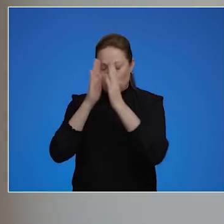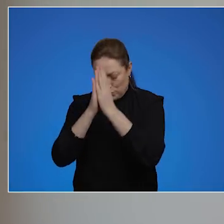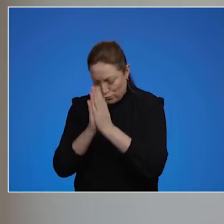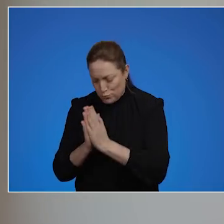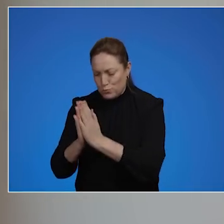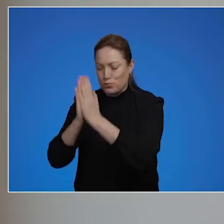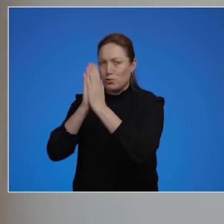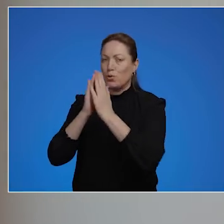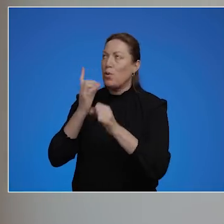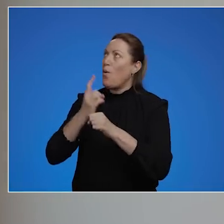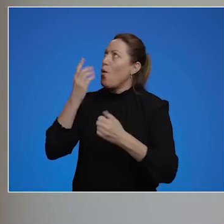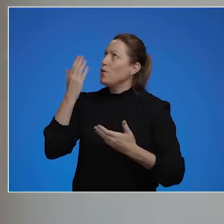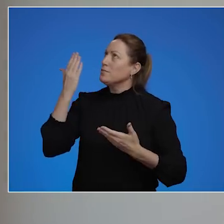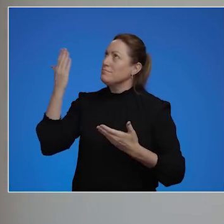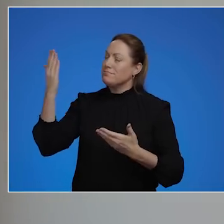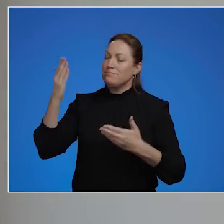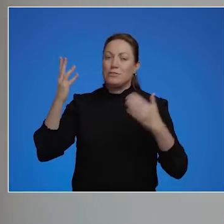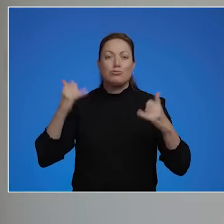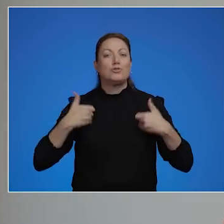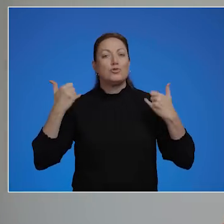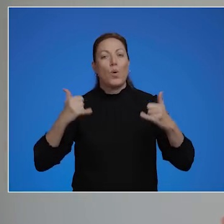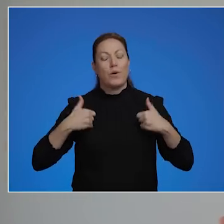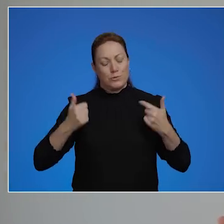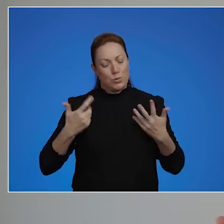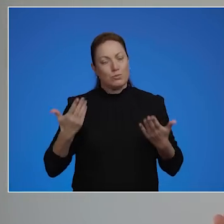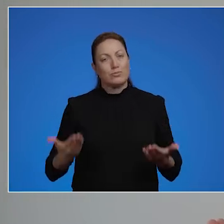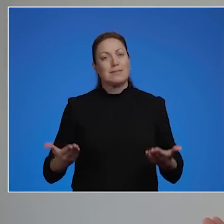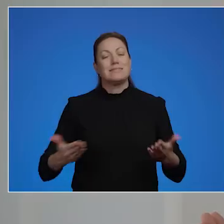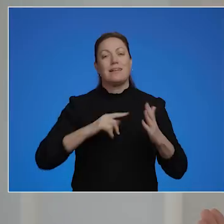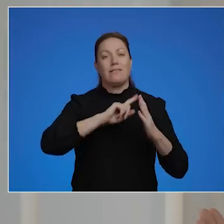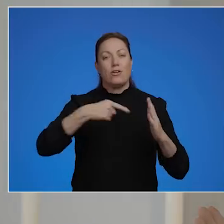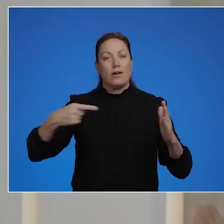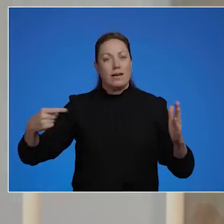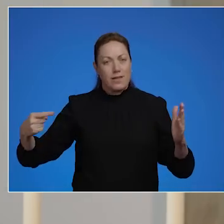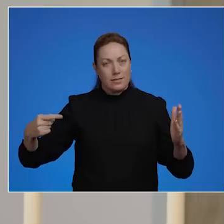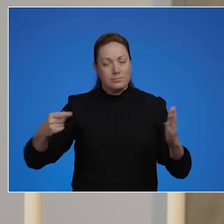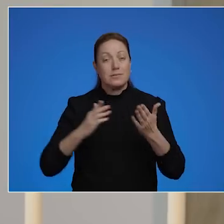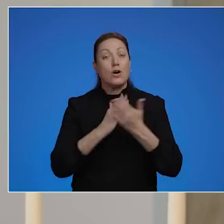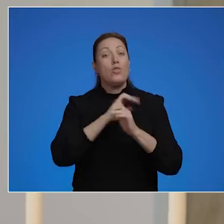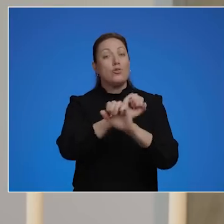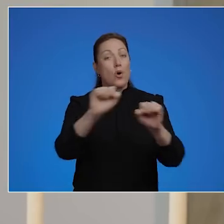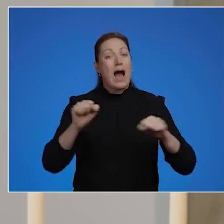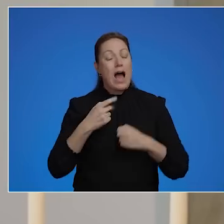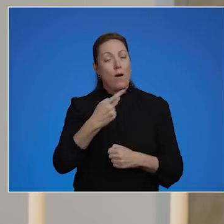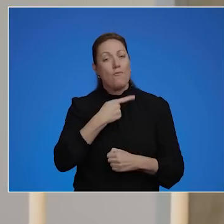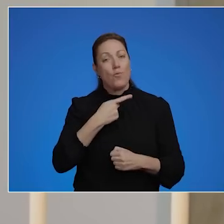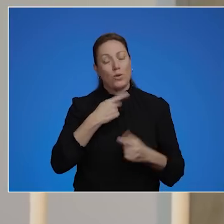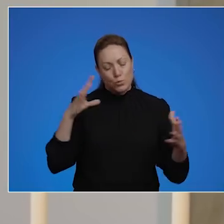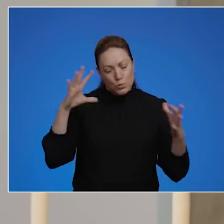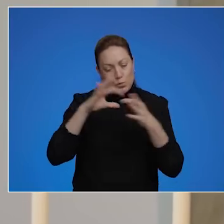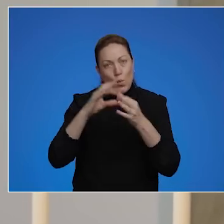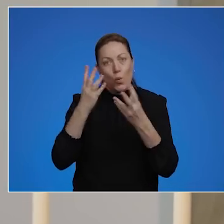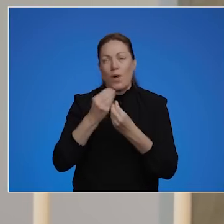adores your majesty and rejoices in your presence forever. May our voices, we pray,